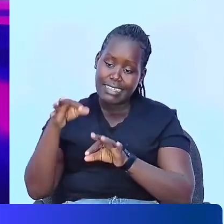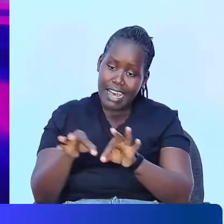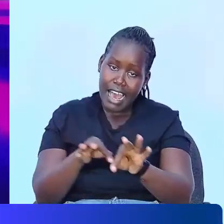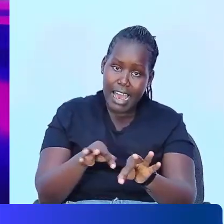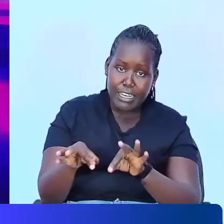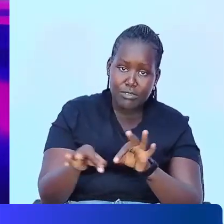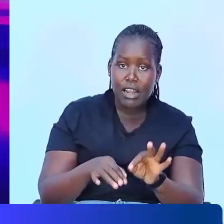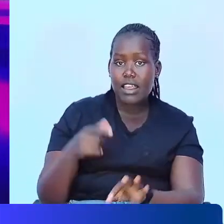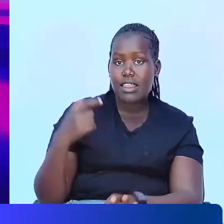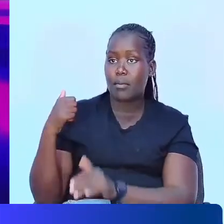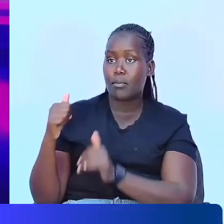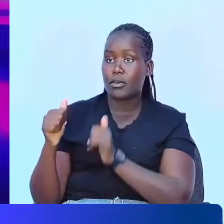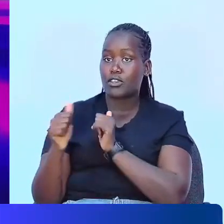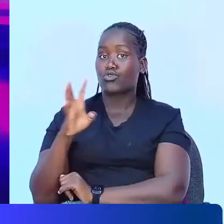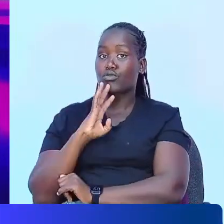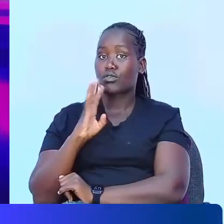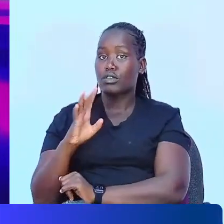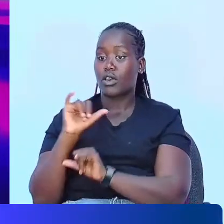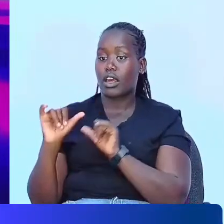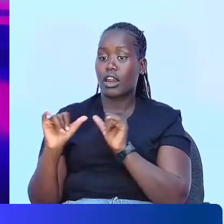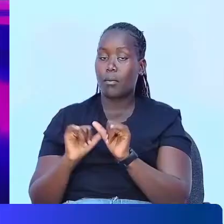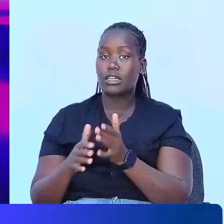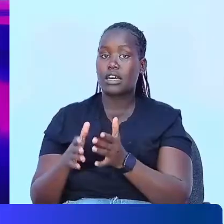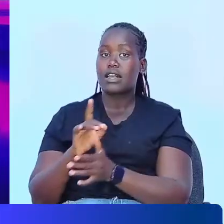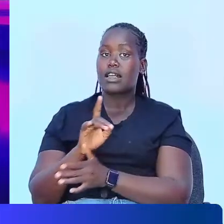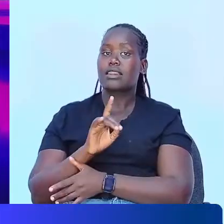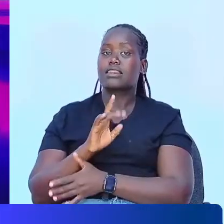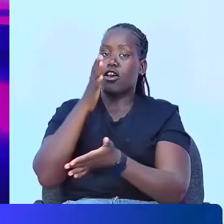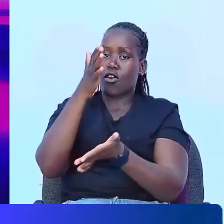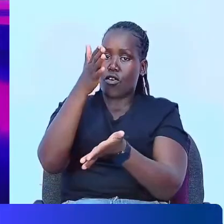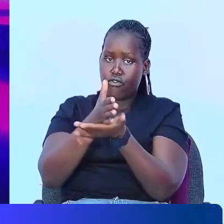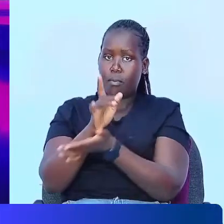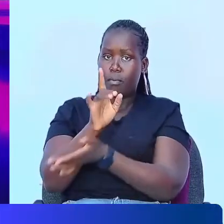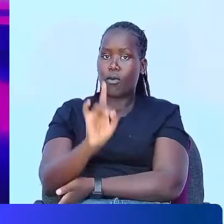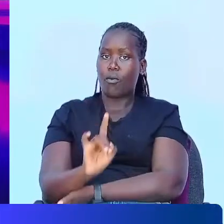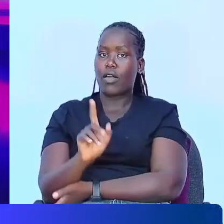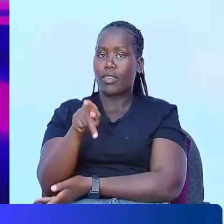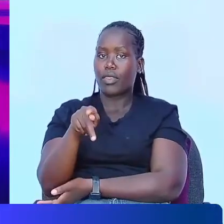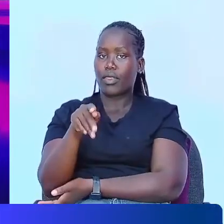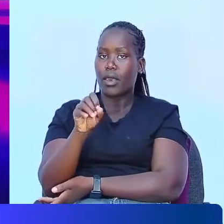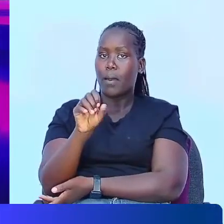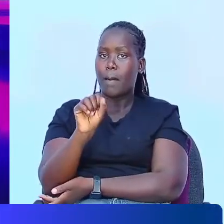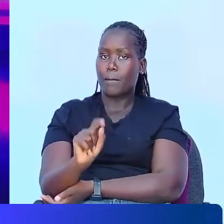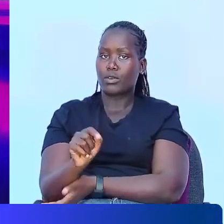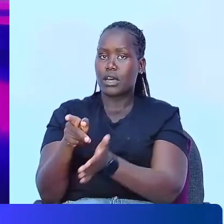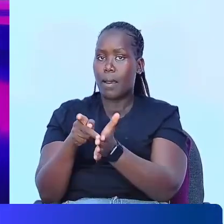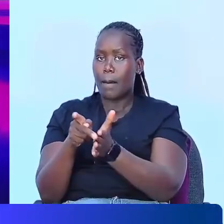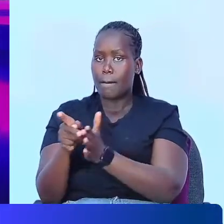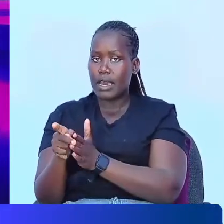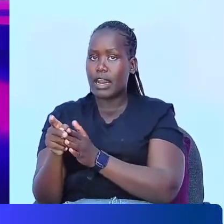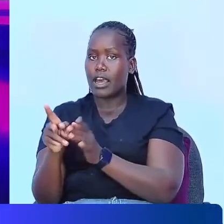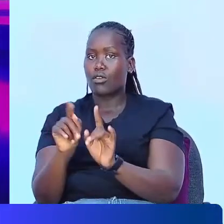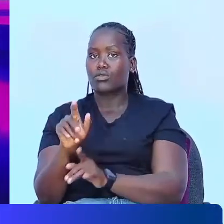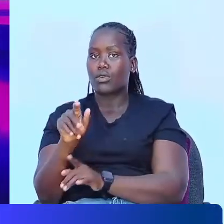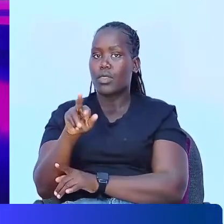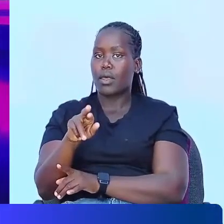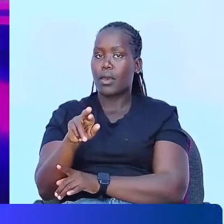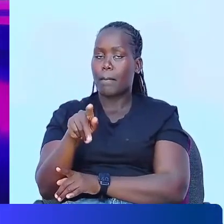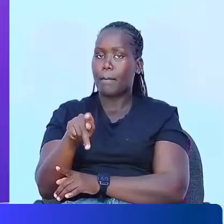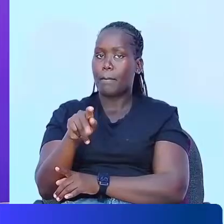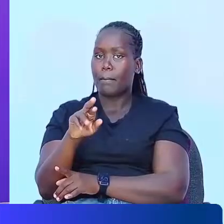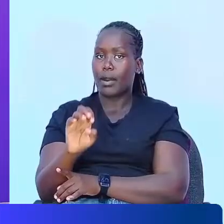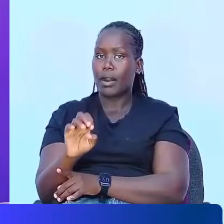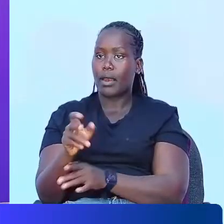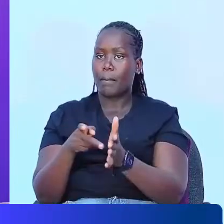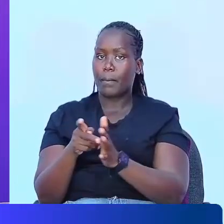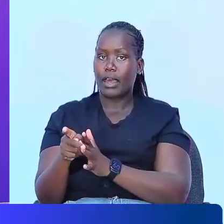you spoke about, the Hakikisha one, the postpaid and prepaid numbers as we are winding up. Alan, it